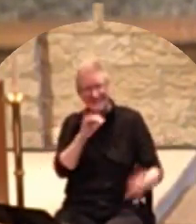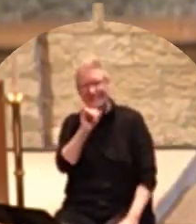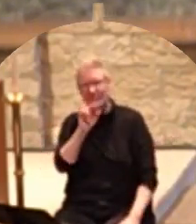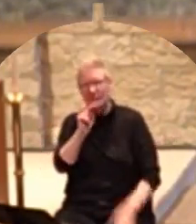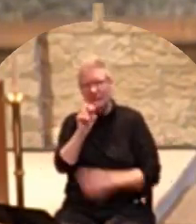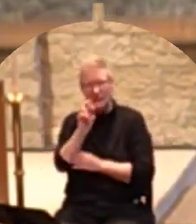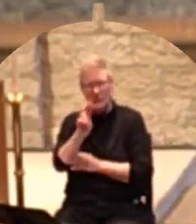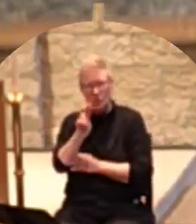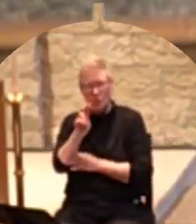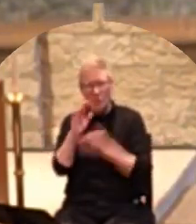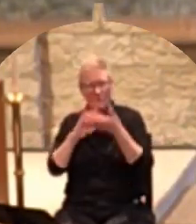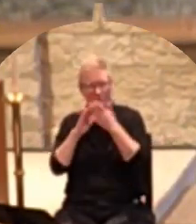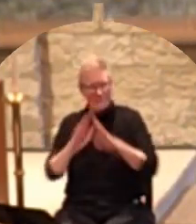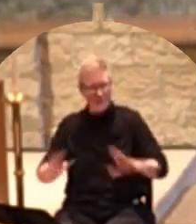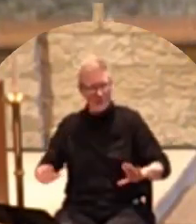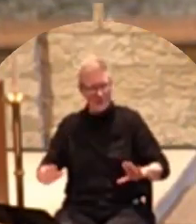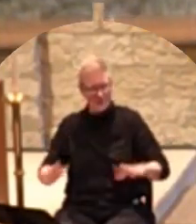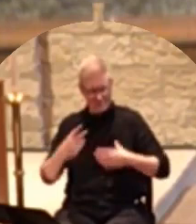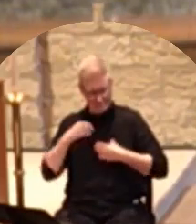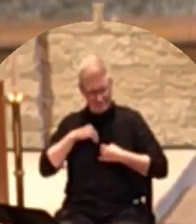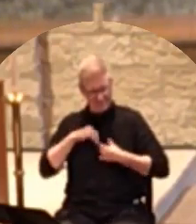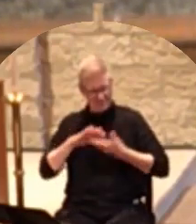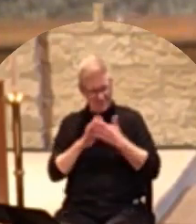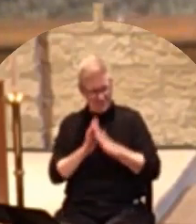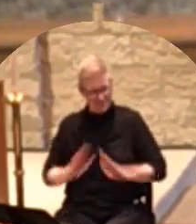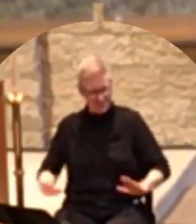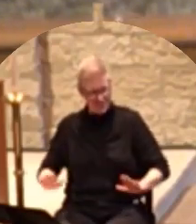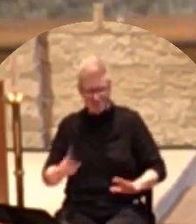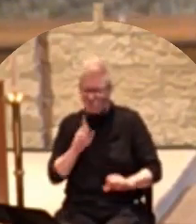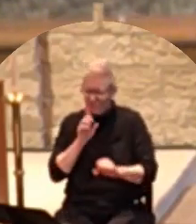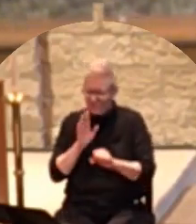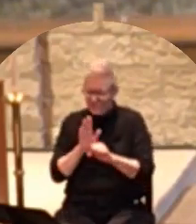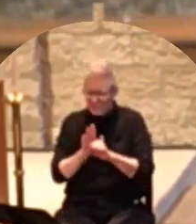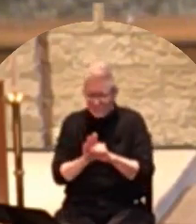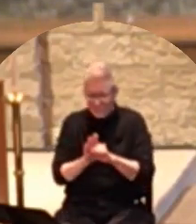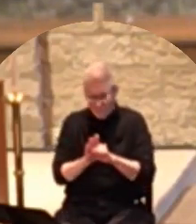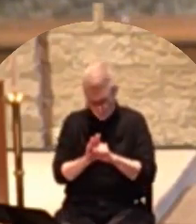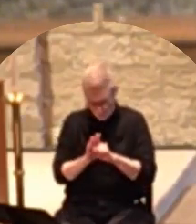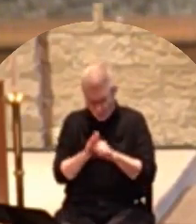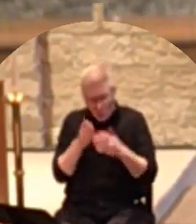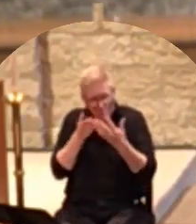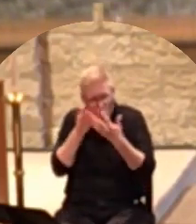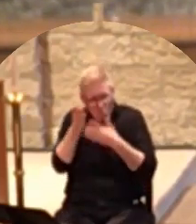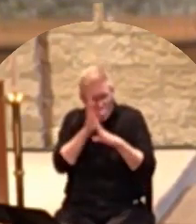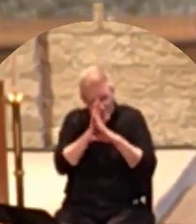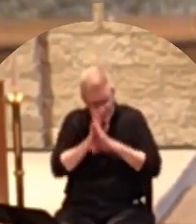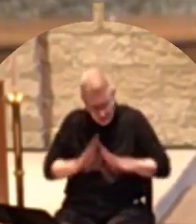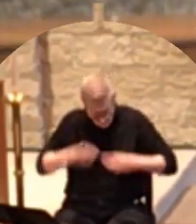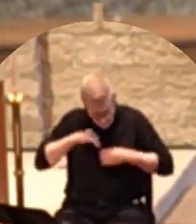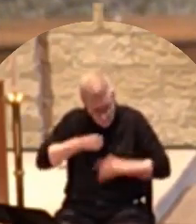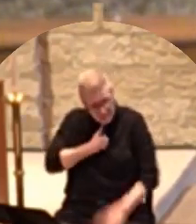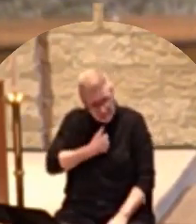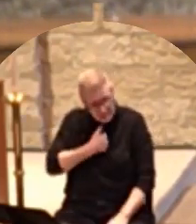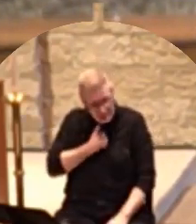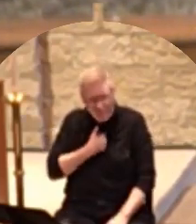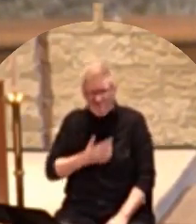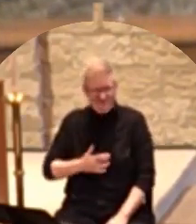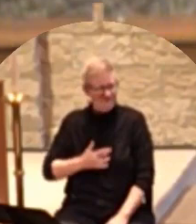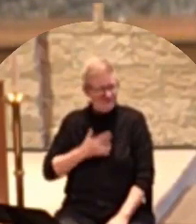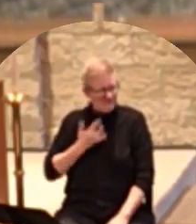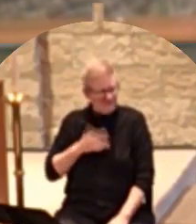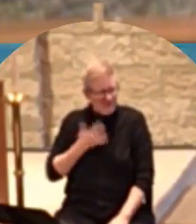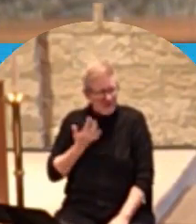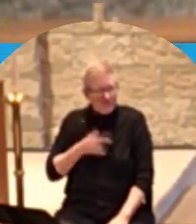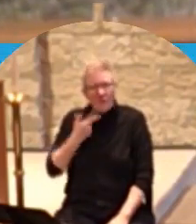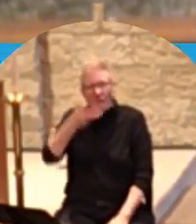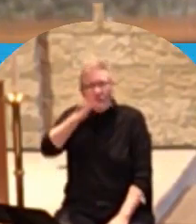affirm, I find the peace of God in the silence within me. The Hebrew scripture tells the story of the